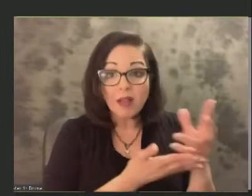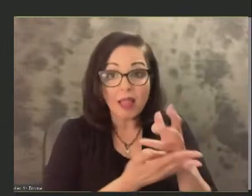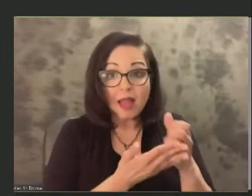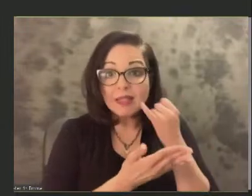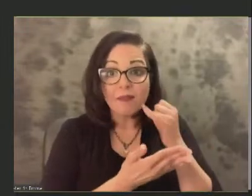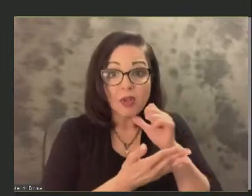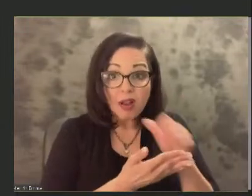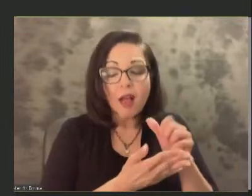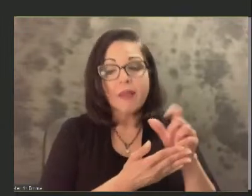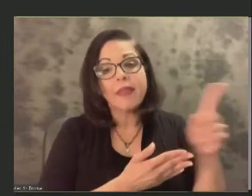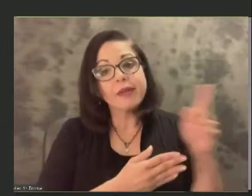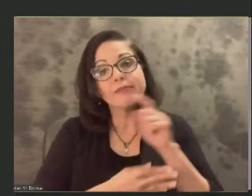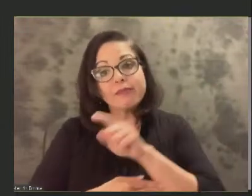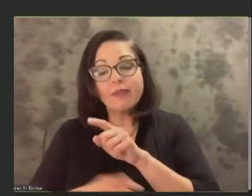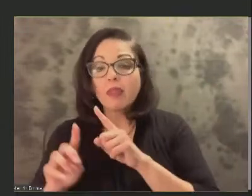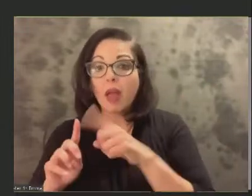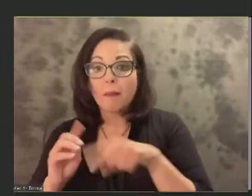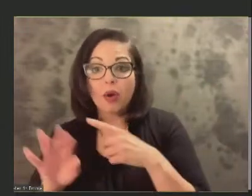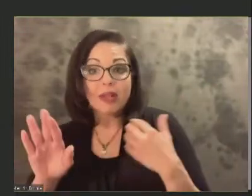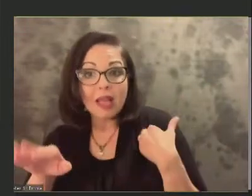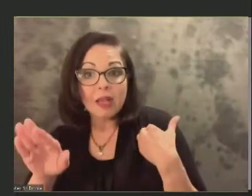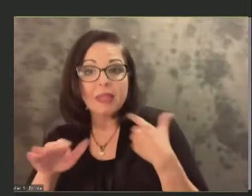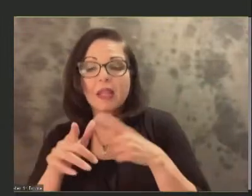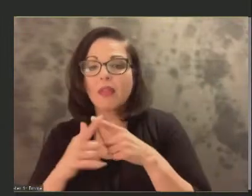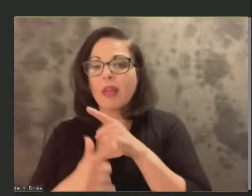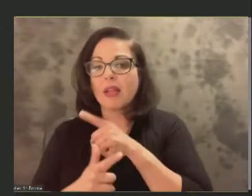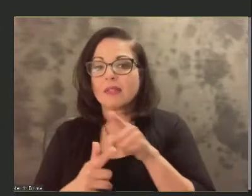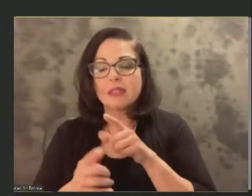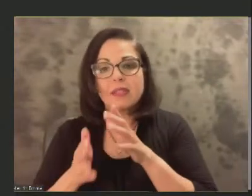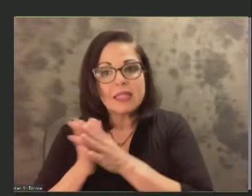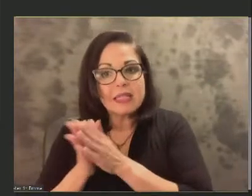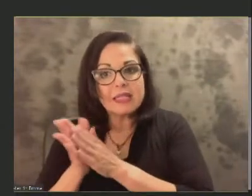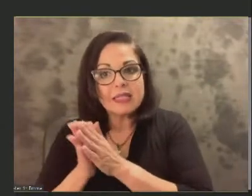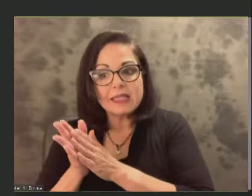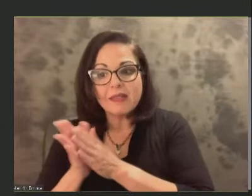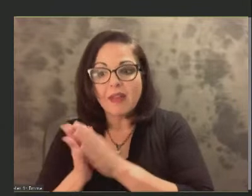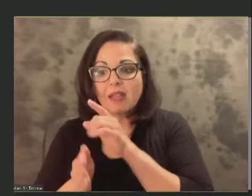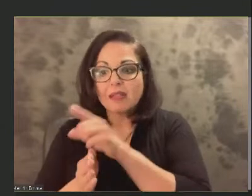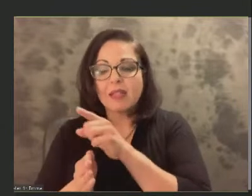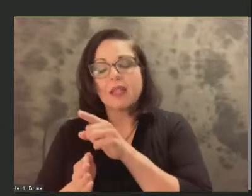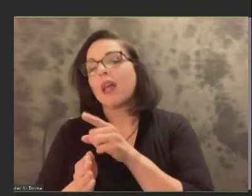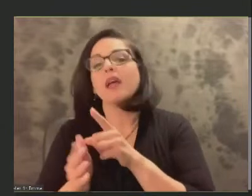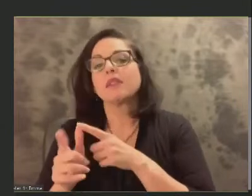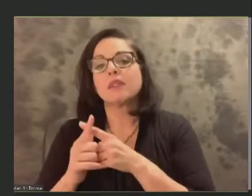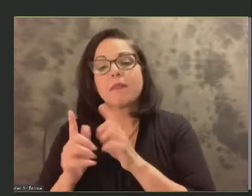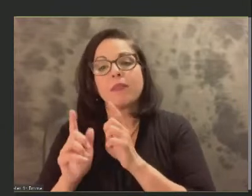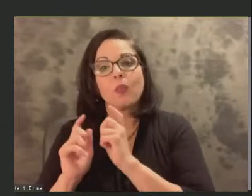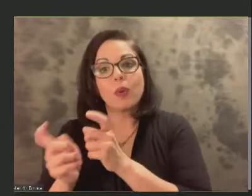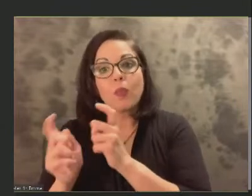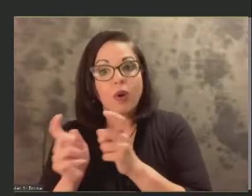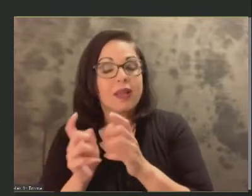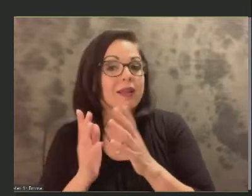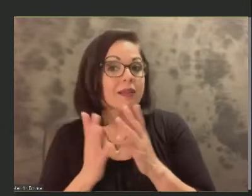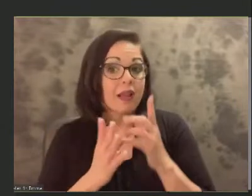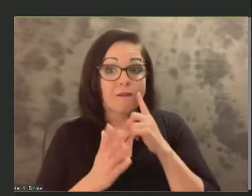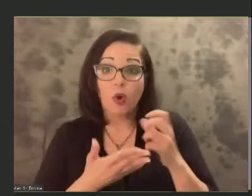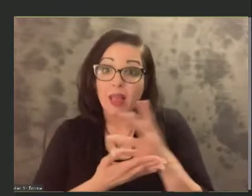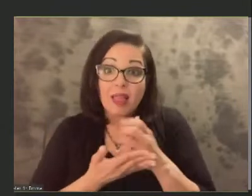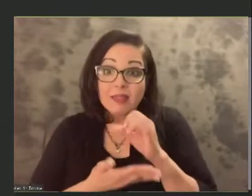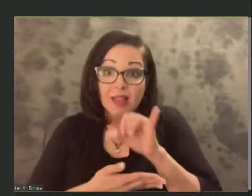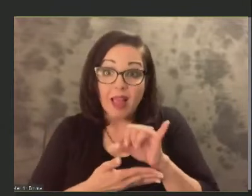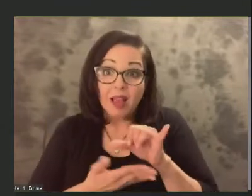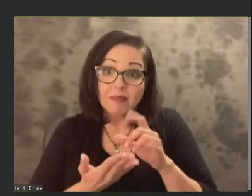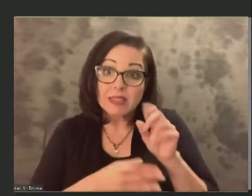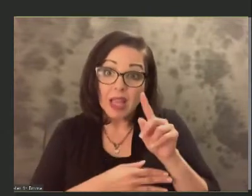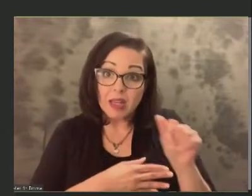of ours about accountability and also incentivizing, perhaps rewarding for collecting that data. And also, I can say this